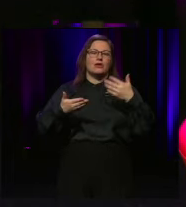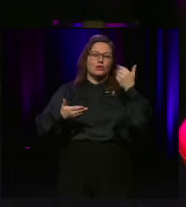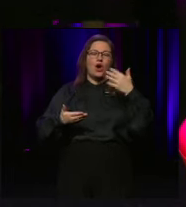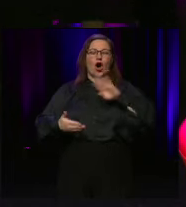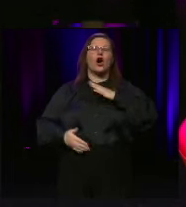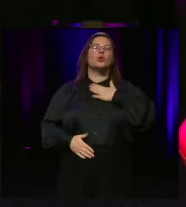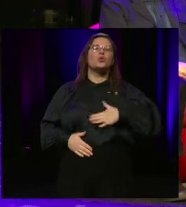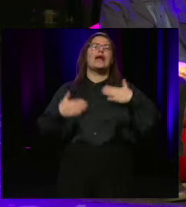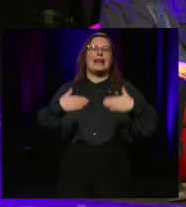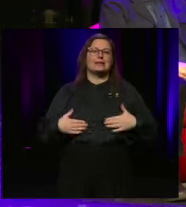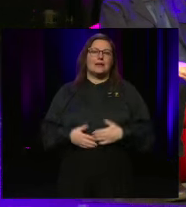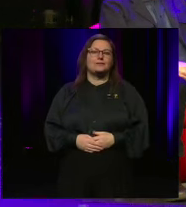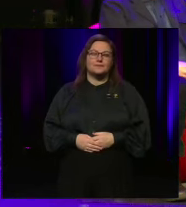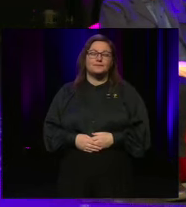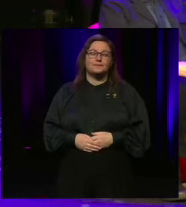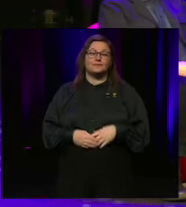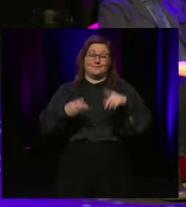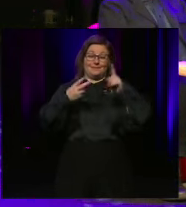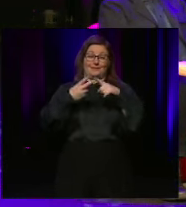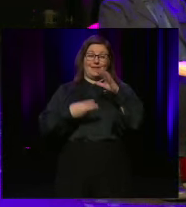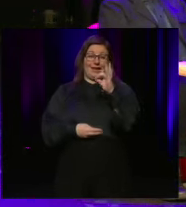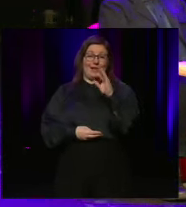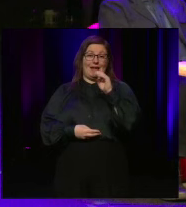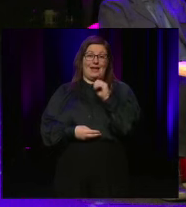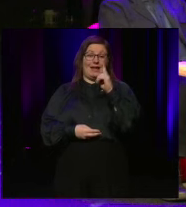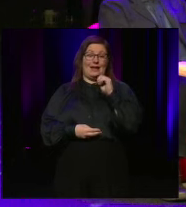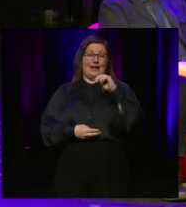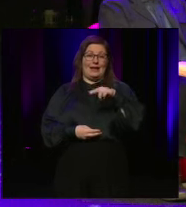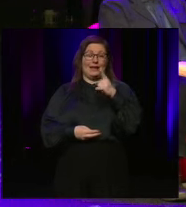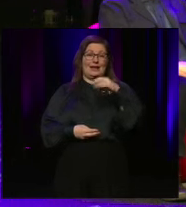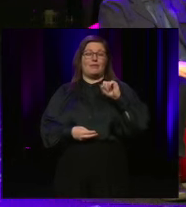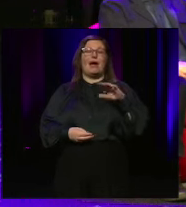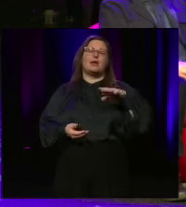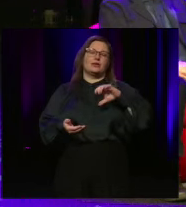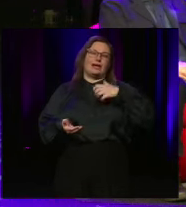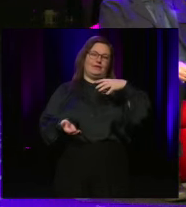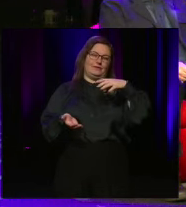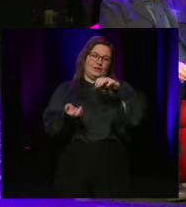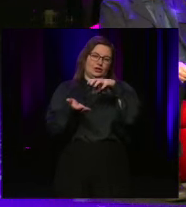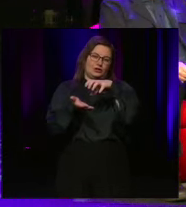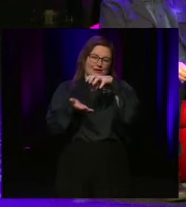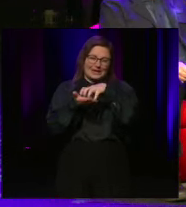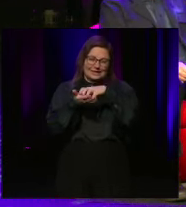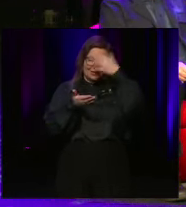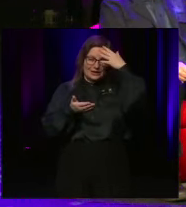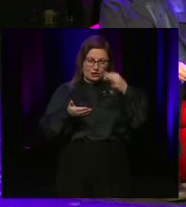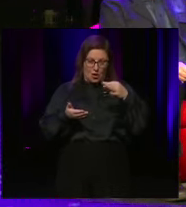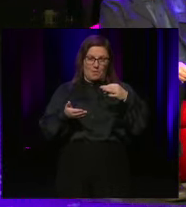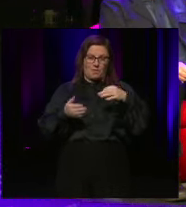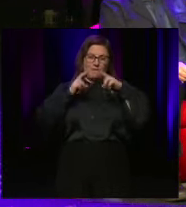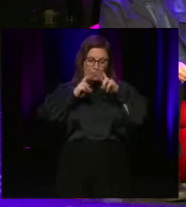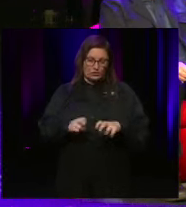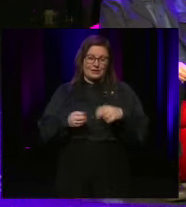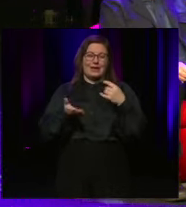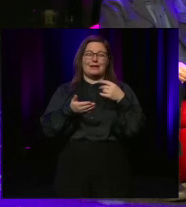say. We have Helen Lindberg, who's a political scientist at Uppsala University, who's, in my opinion at least, one of the